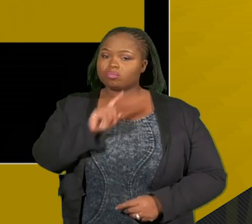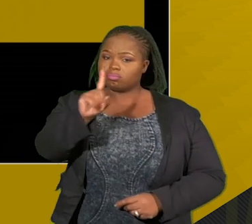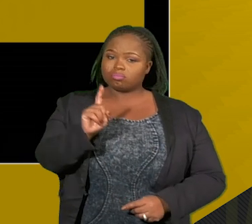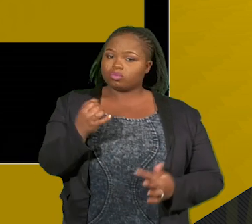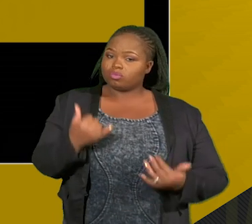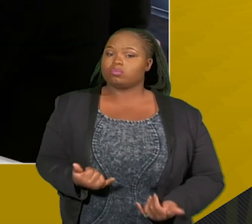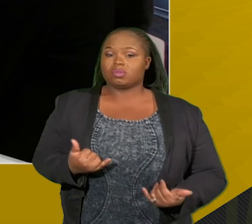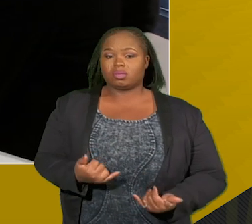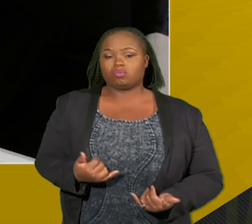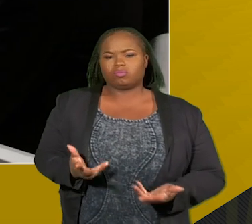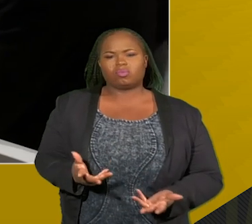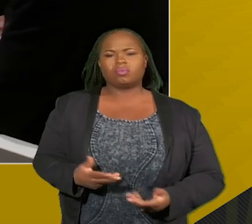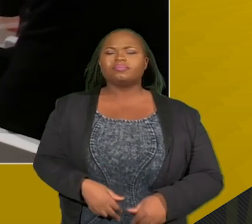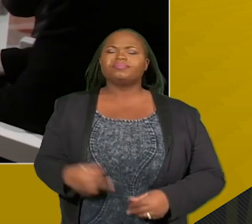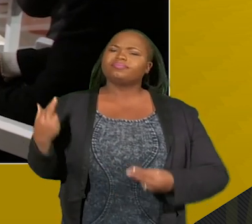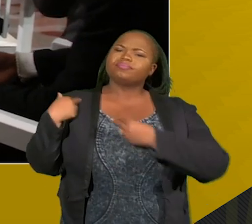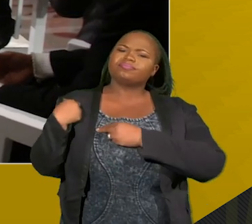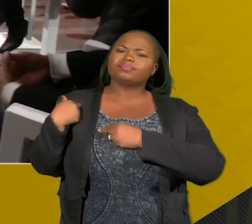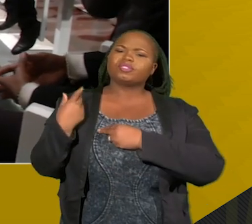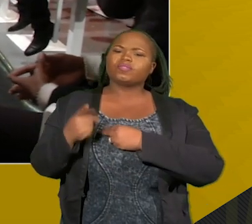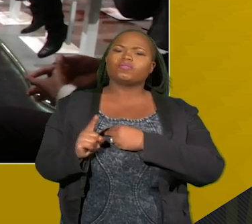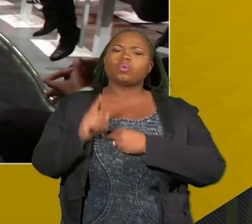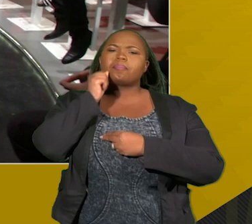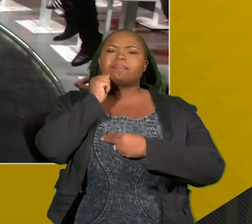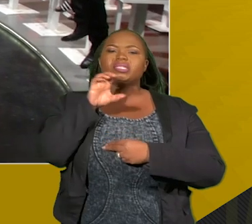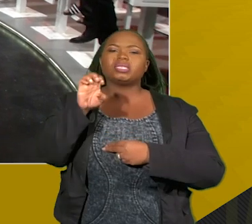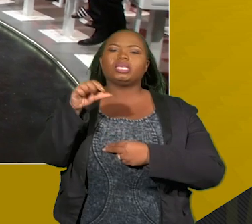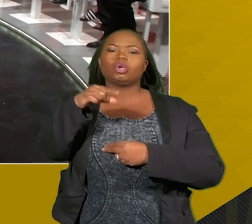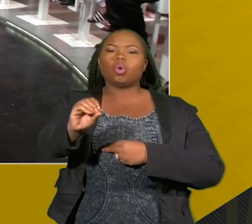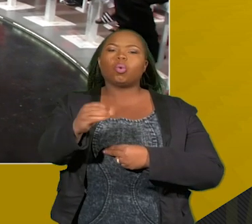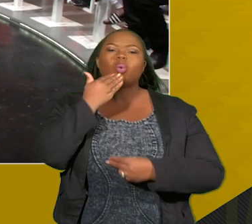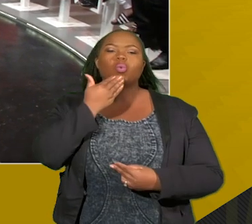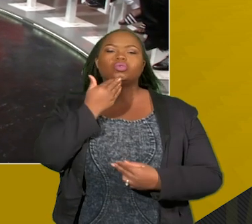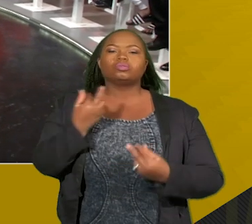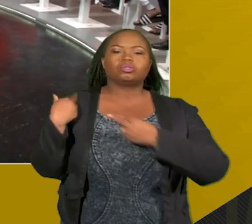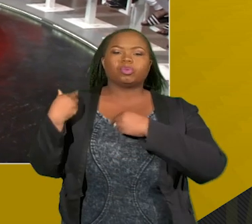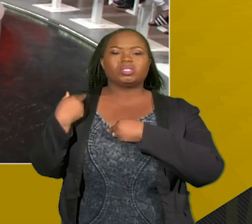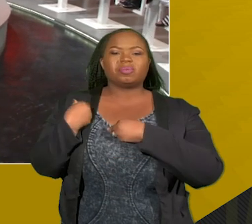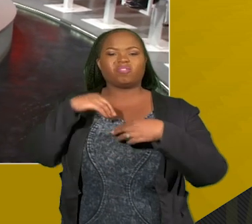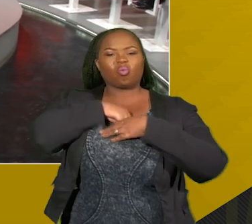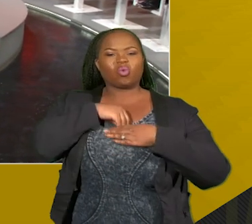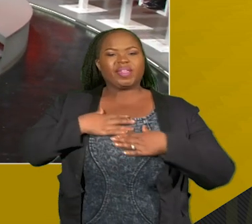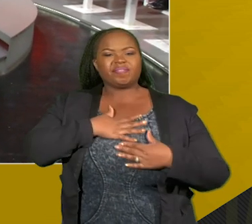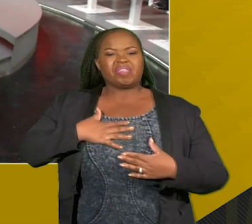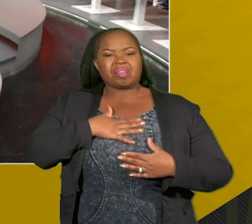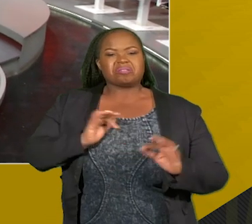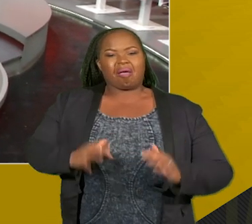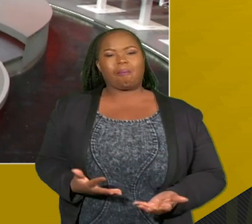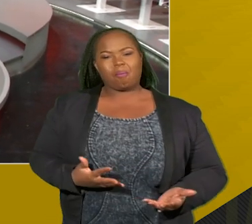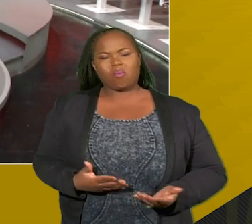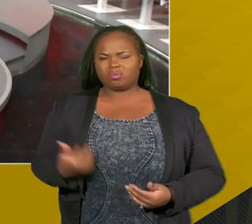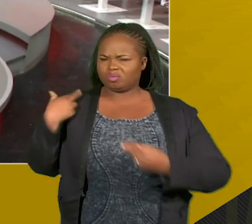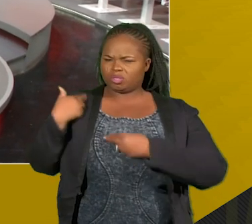Question: who is responsible for the man's ego? Ke mmereko wa mang gore ego ya monna re tshwantse